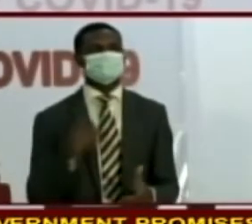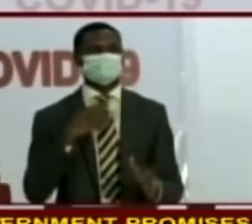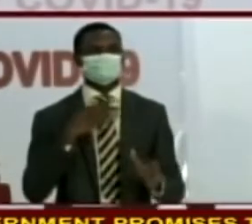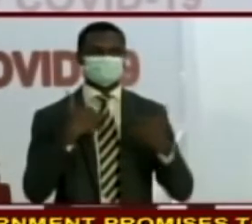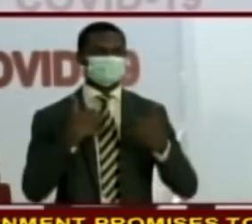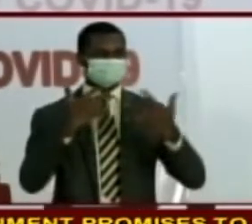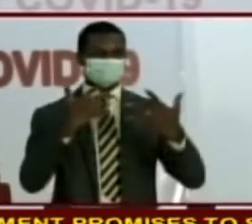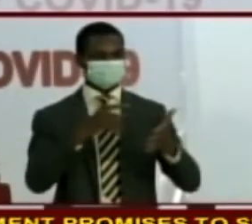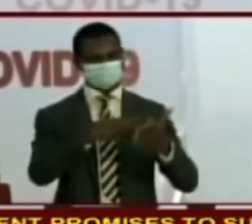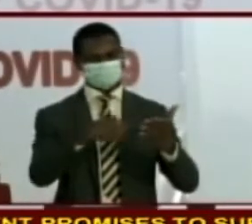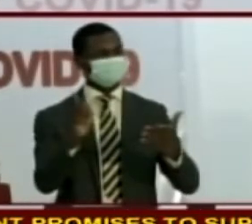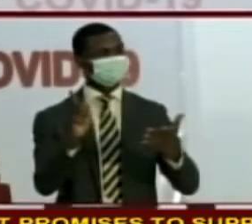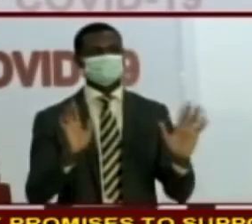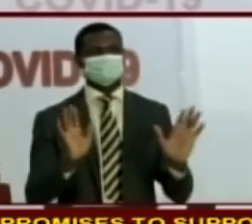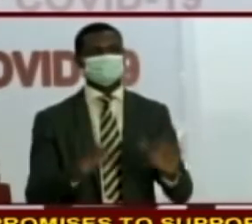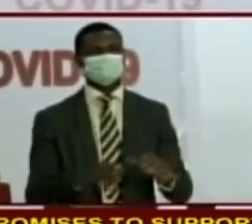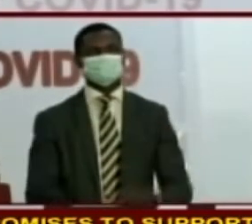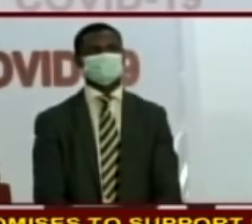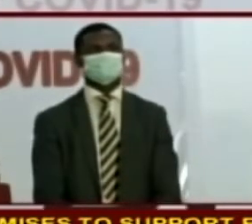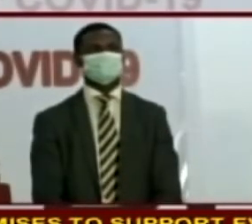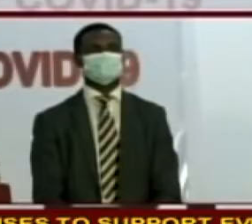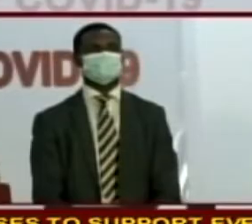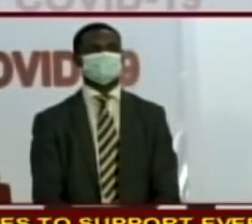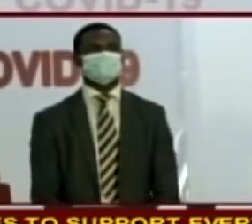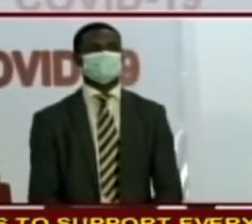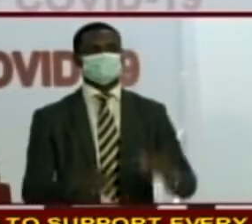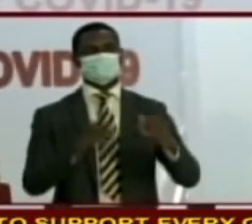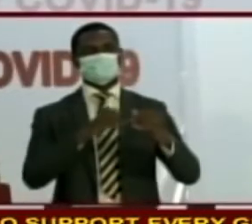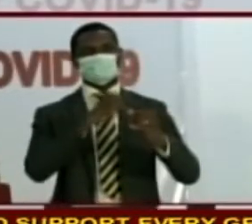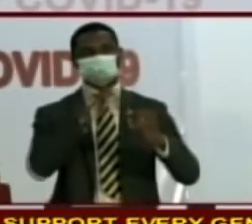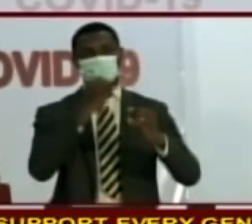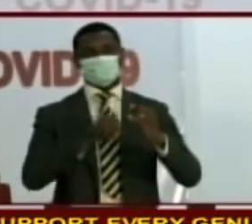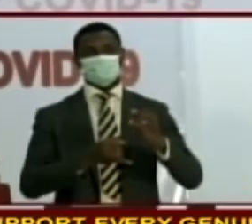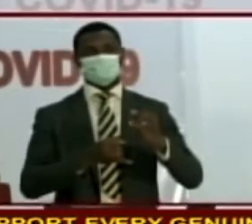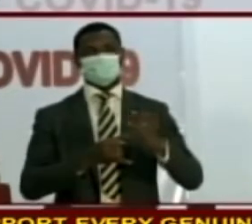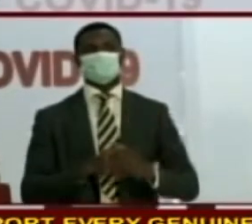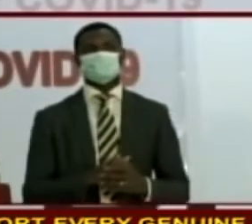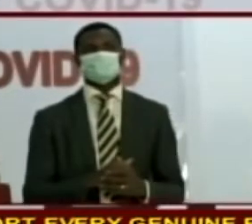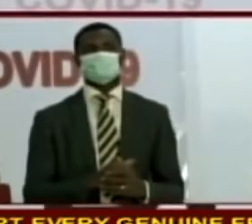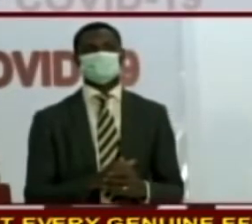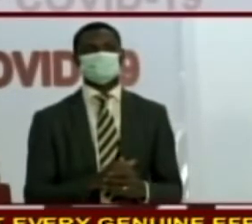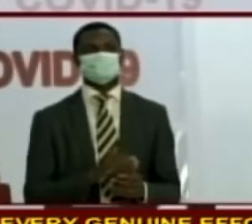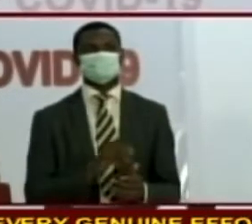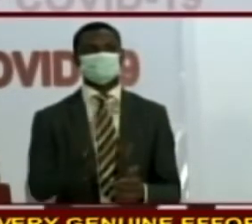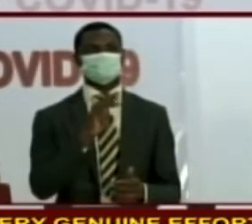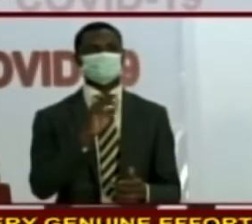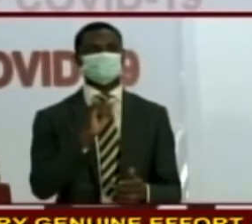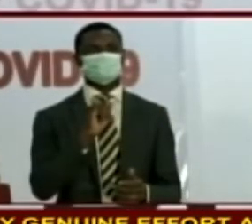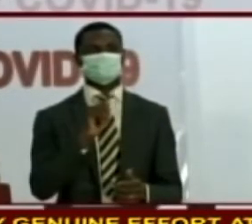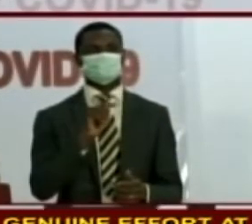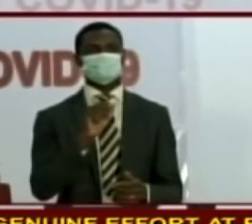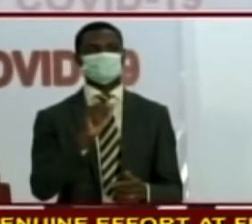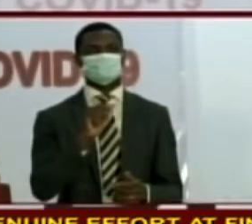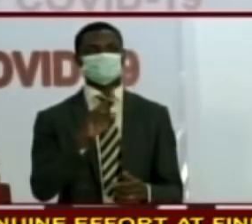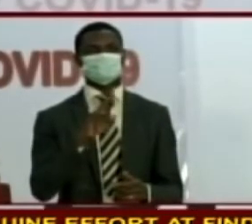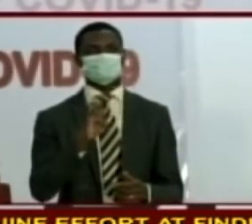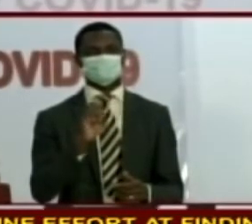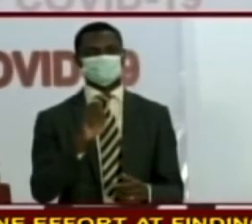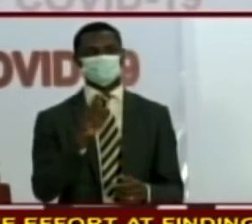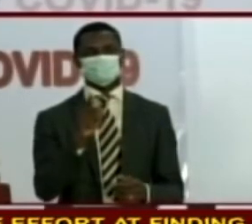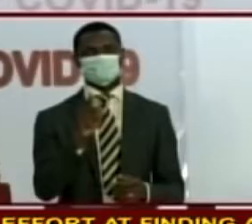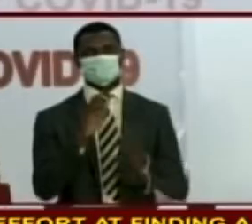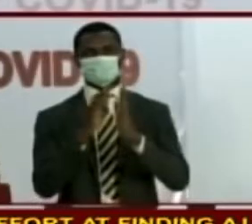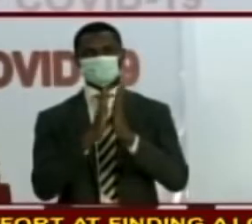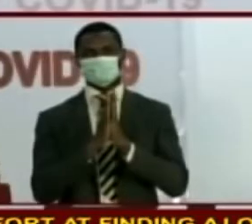approved the award of these contracts. And finally, Mitare, you asked